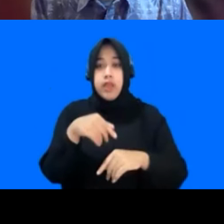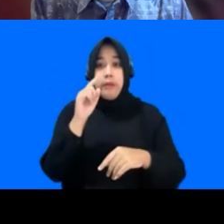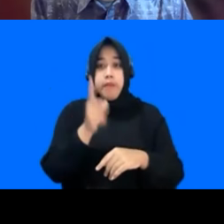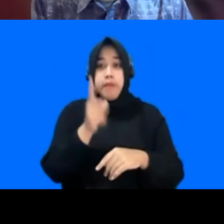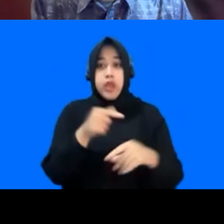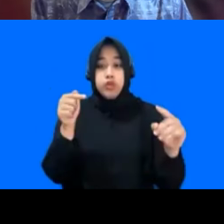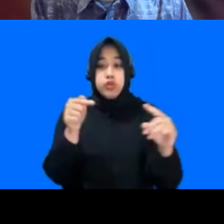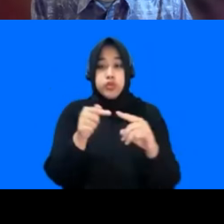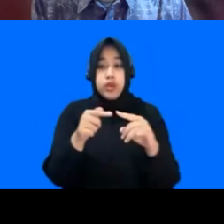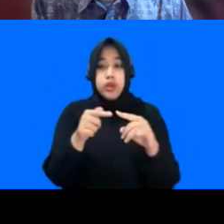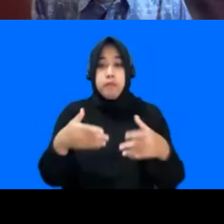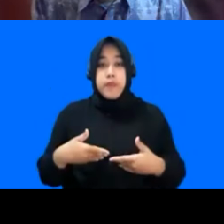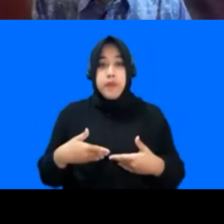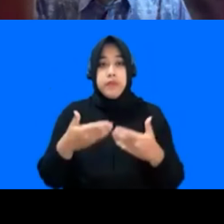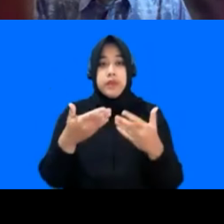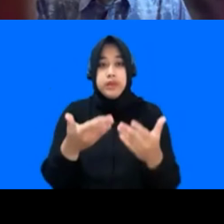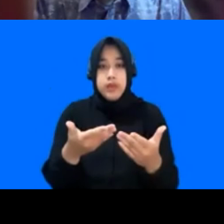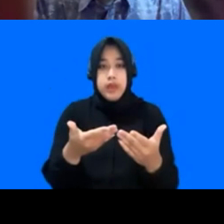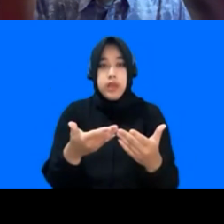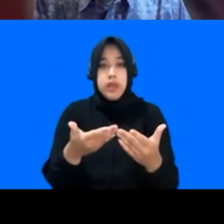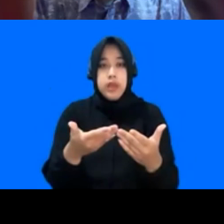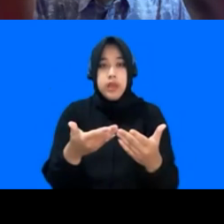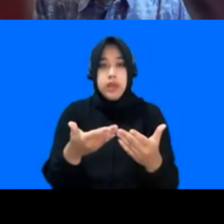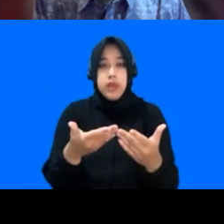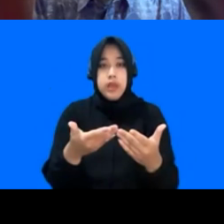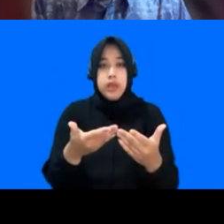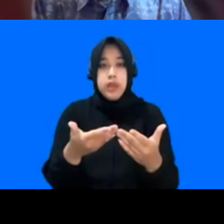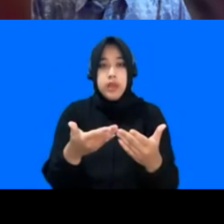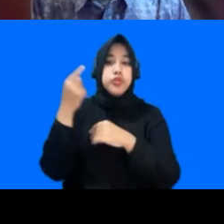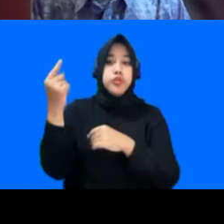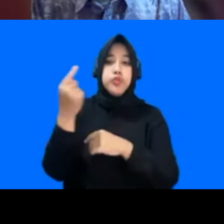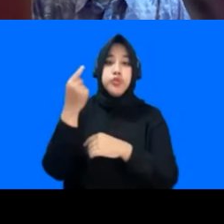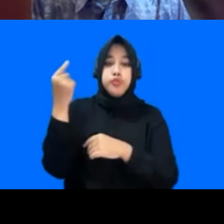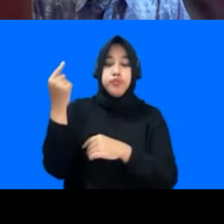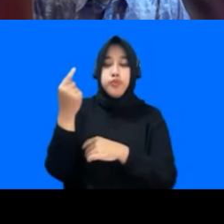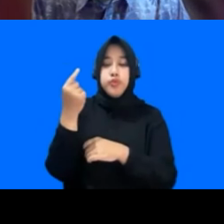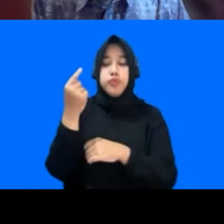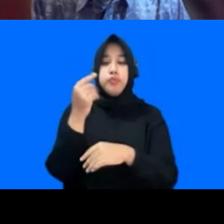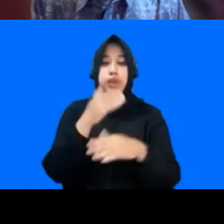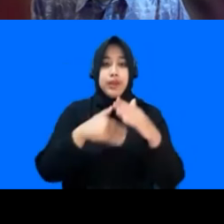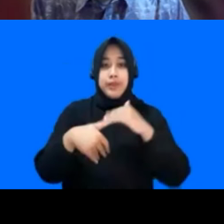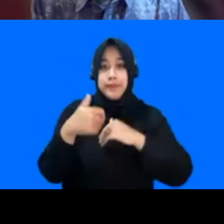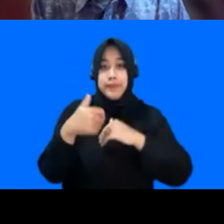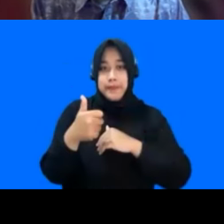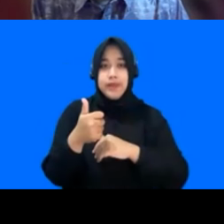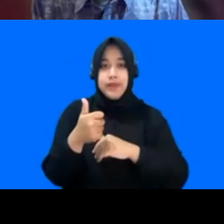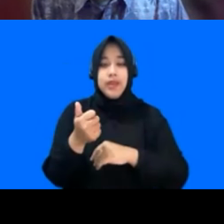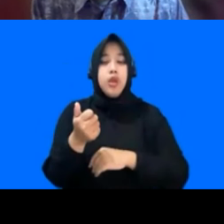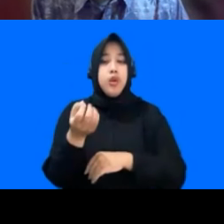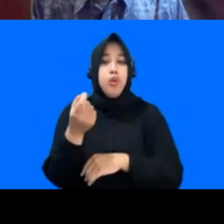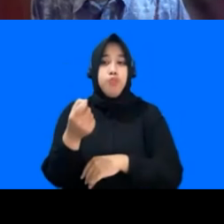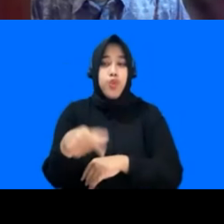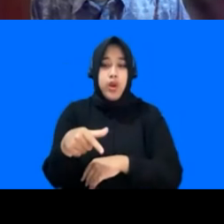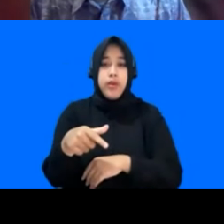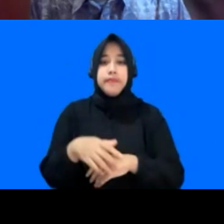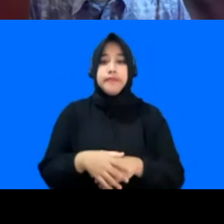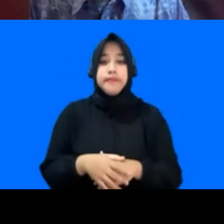keeping fares affordable. Paying transport operators for delivering